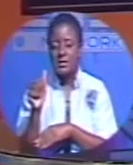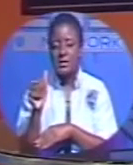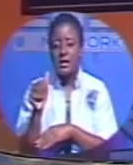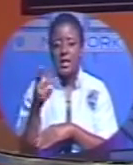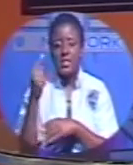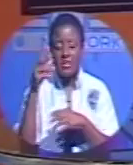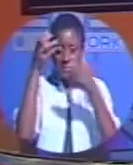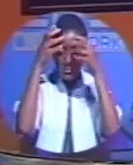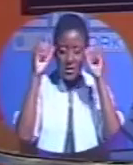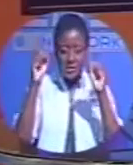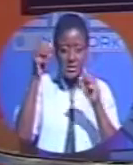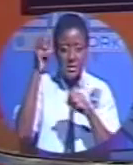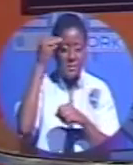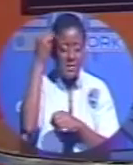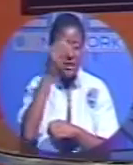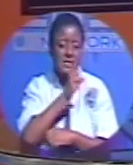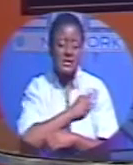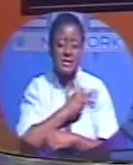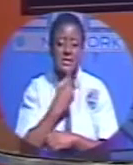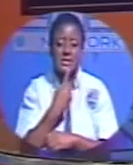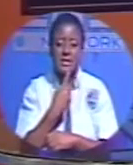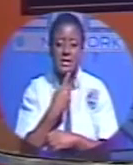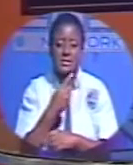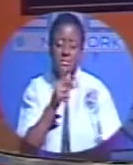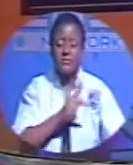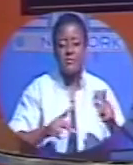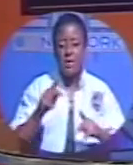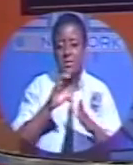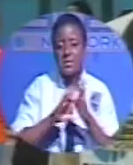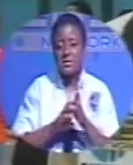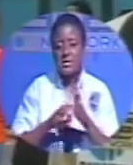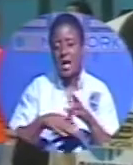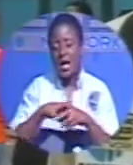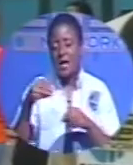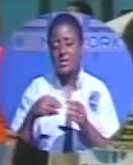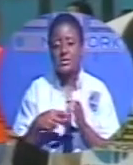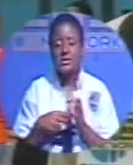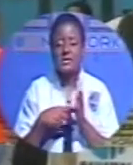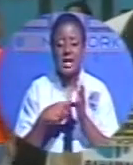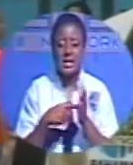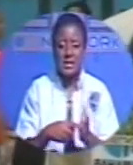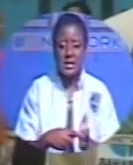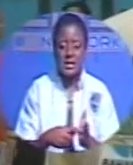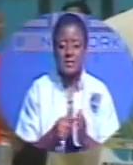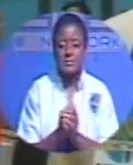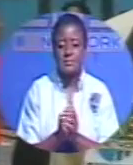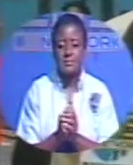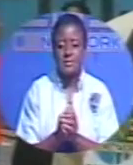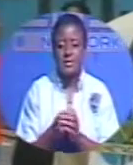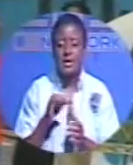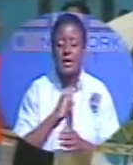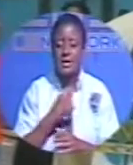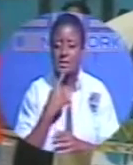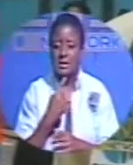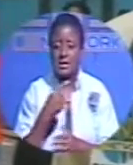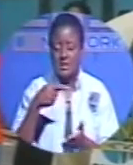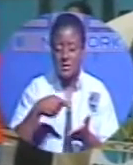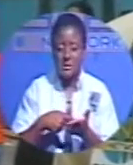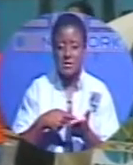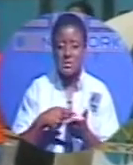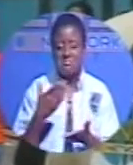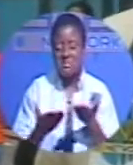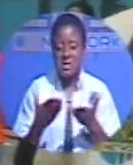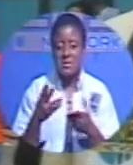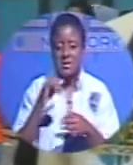words, was simply outstanding. Early in the season, I indicated that this would probably be the year of the juniors, simply